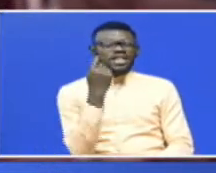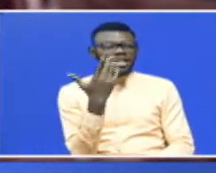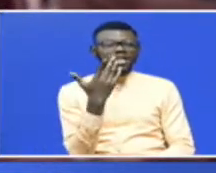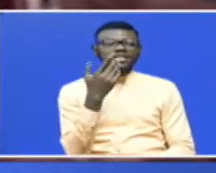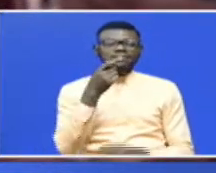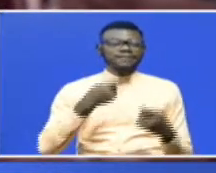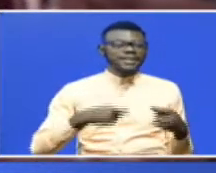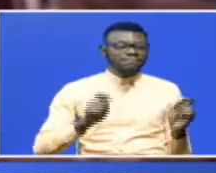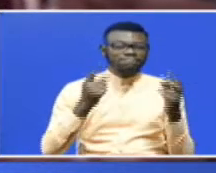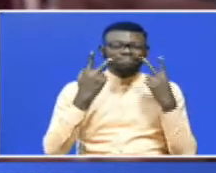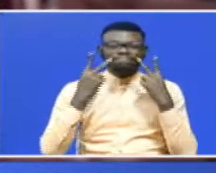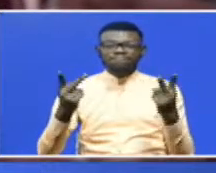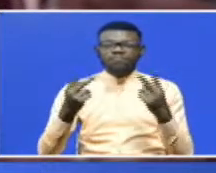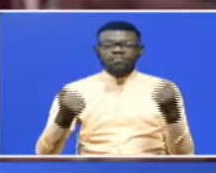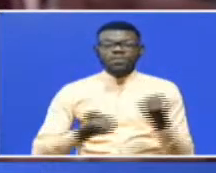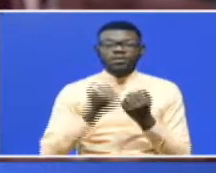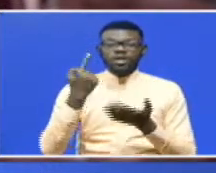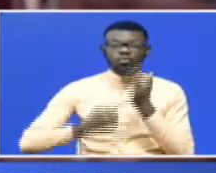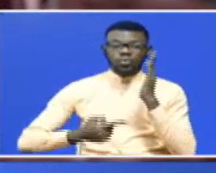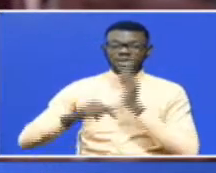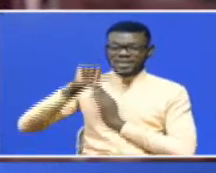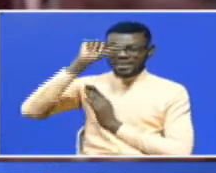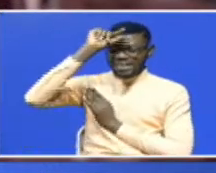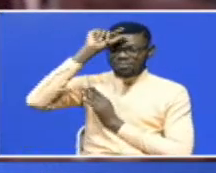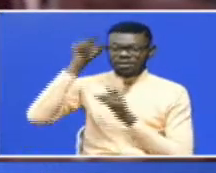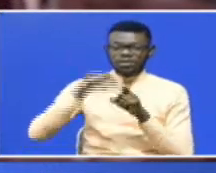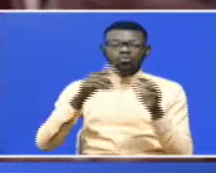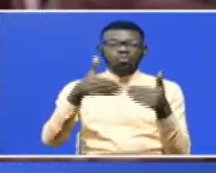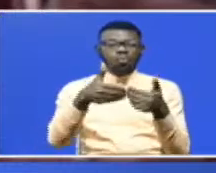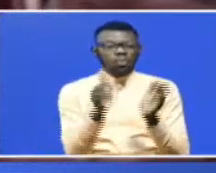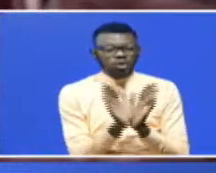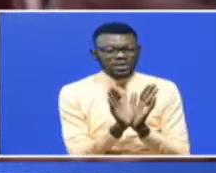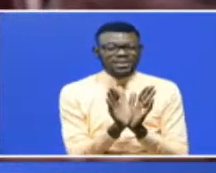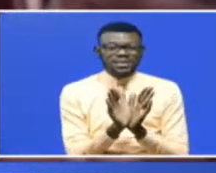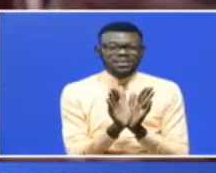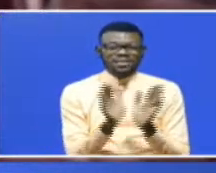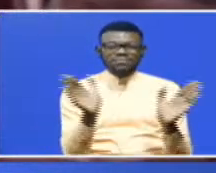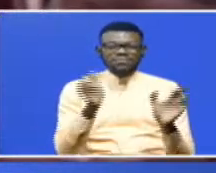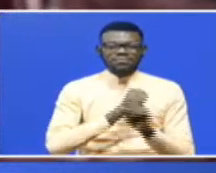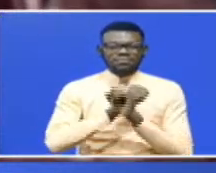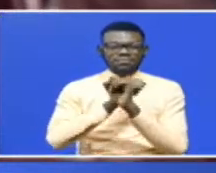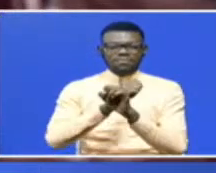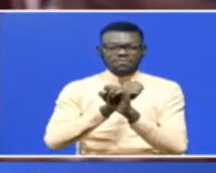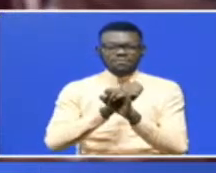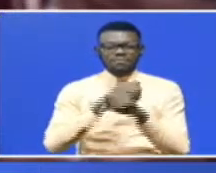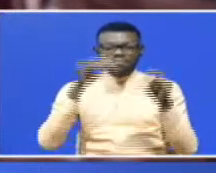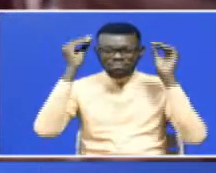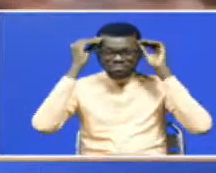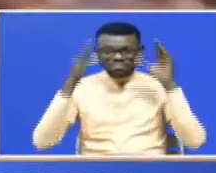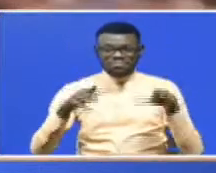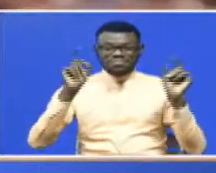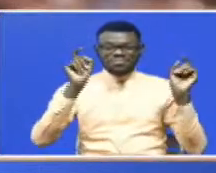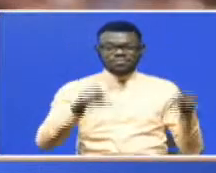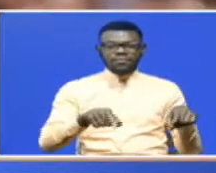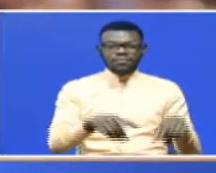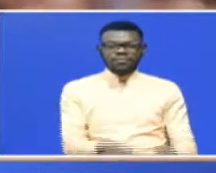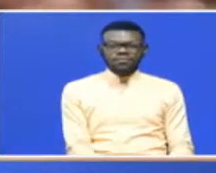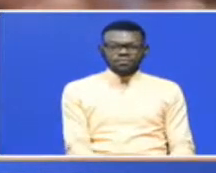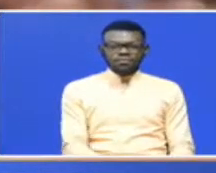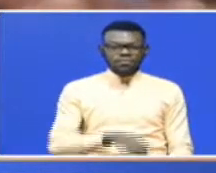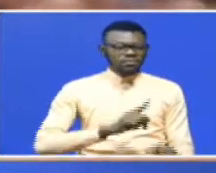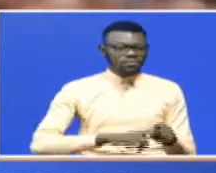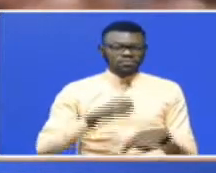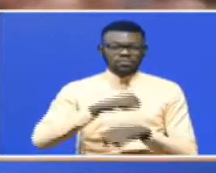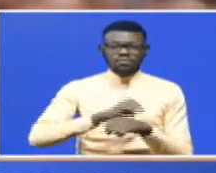of learning, the government and communities have been called upon to ensure safety of learners. Sasa hapa ukienda shule,